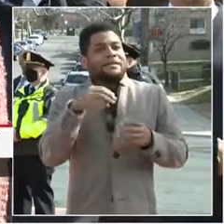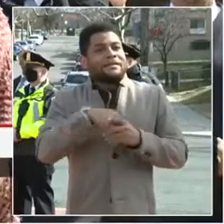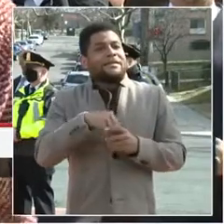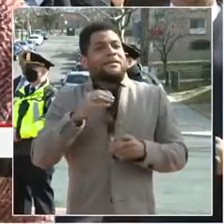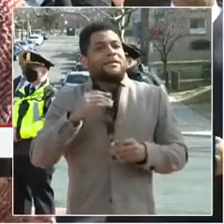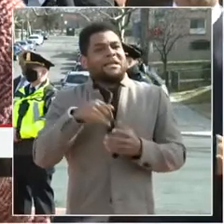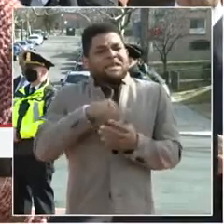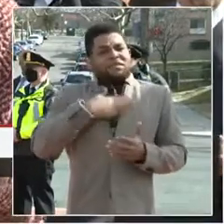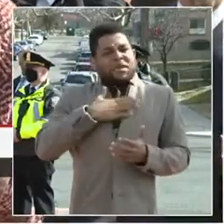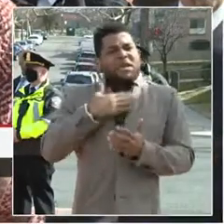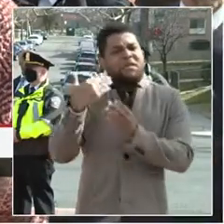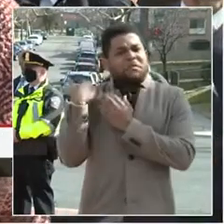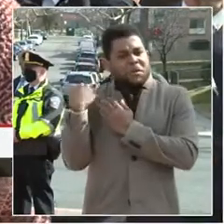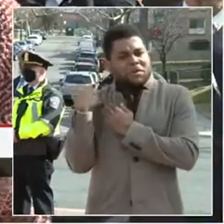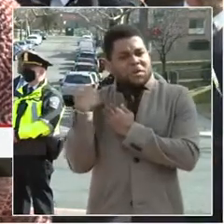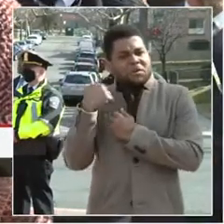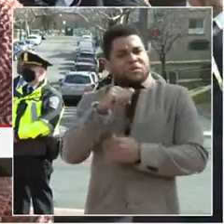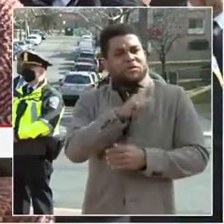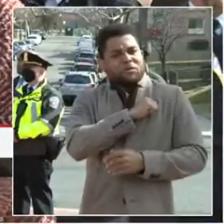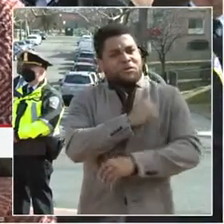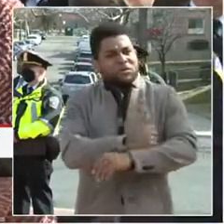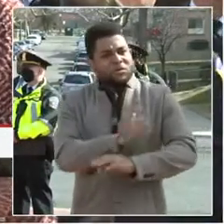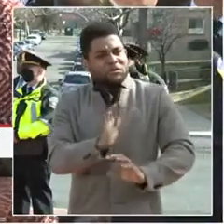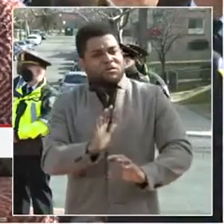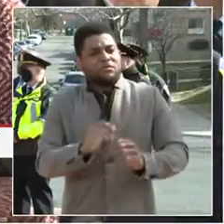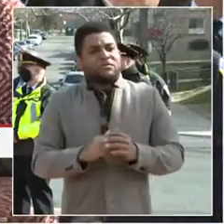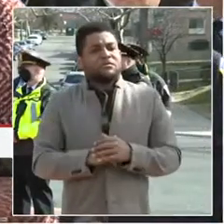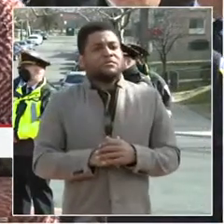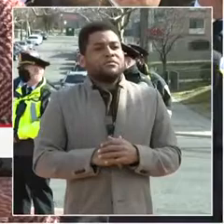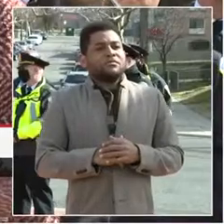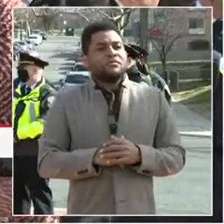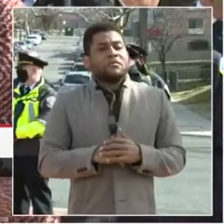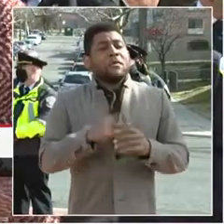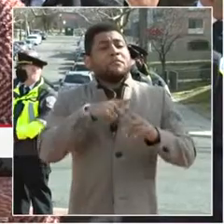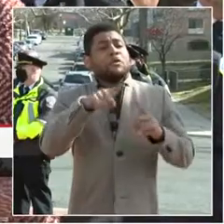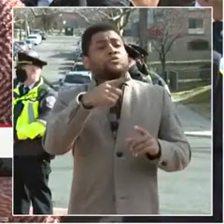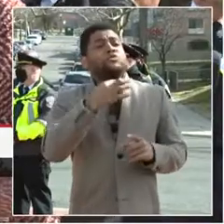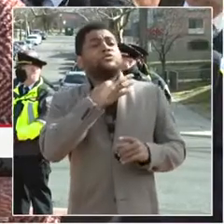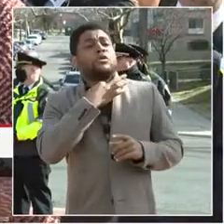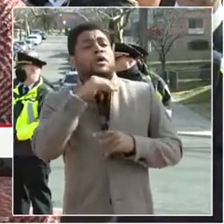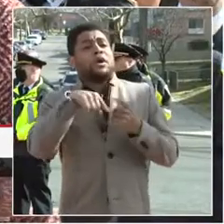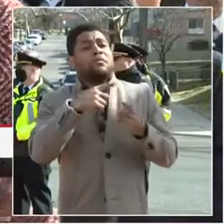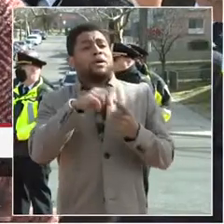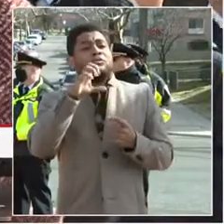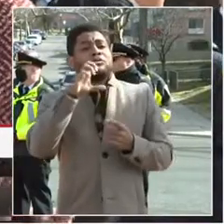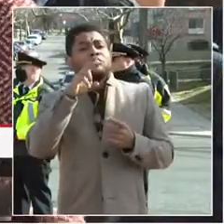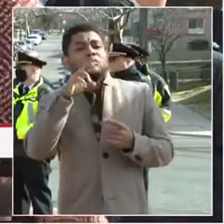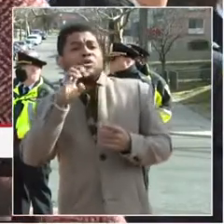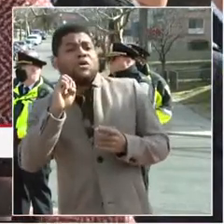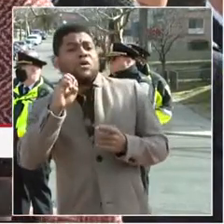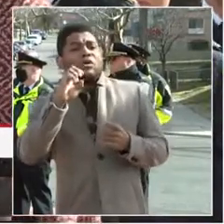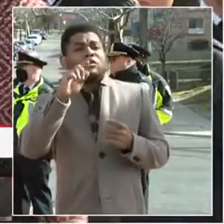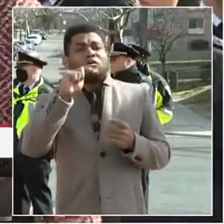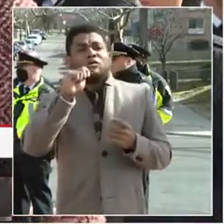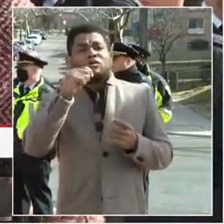authority. But you were asking about Cure the Streets specifically. How do you coordinate? Are they coordinated in any way? That's